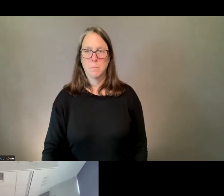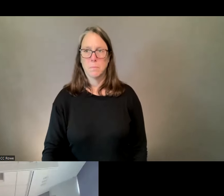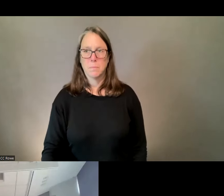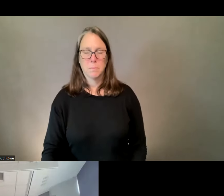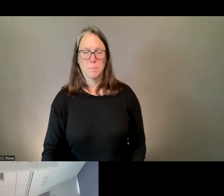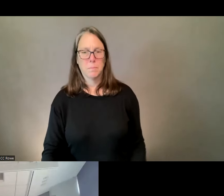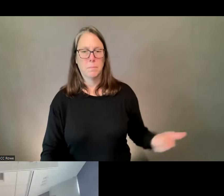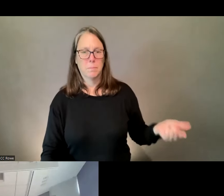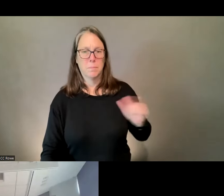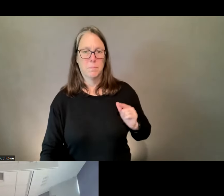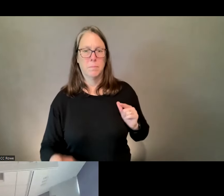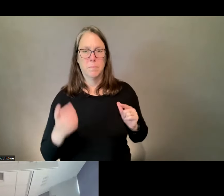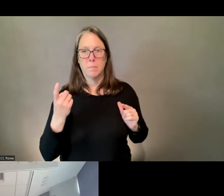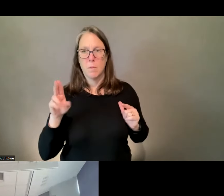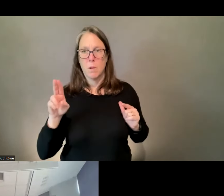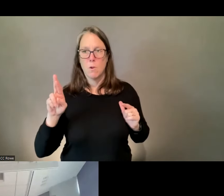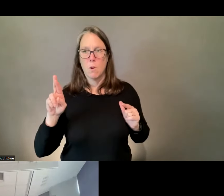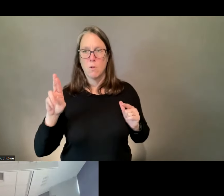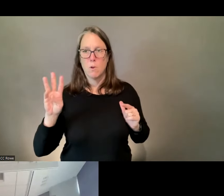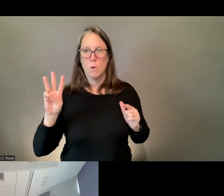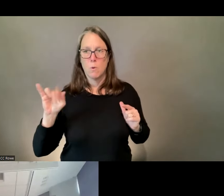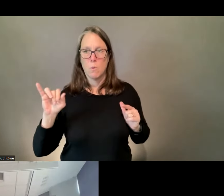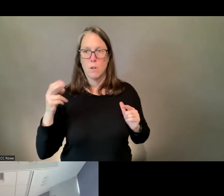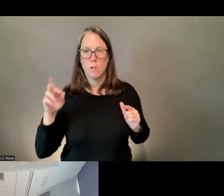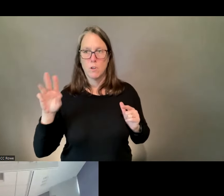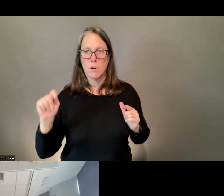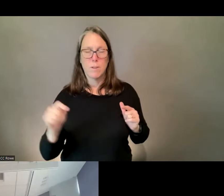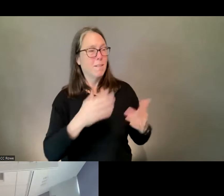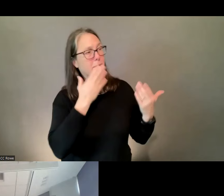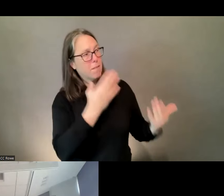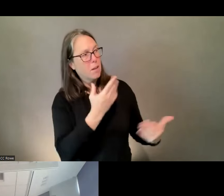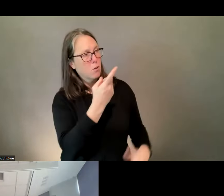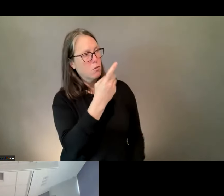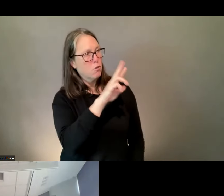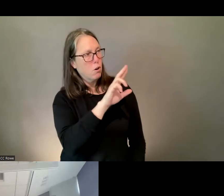Perfect. Thank you, Dr. Dredge.